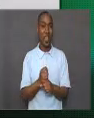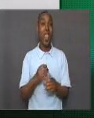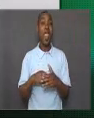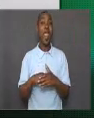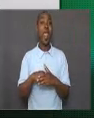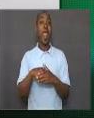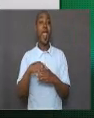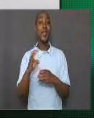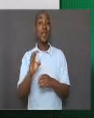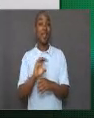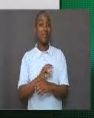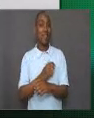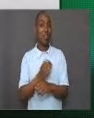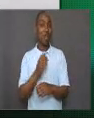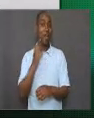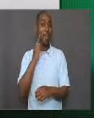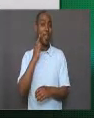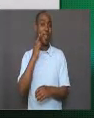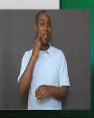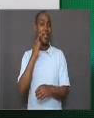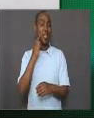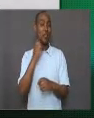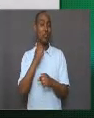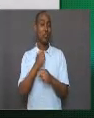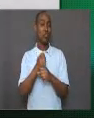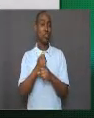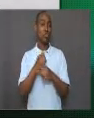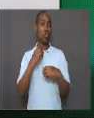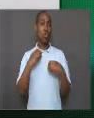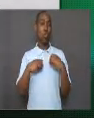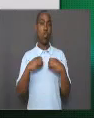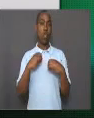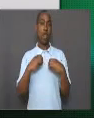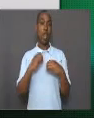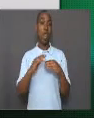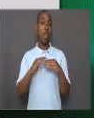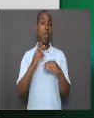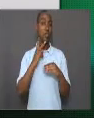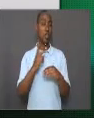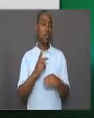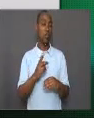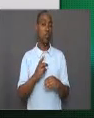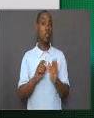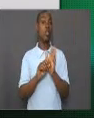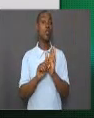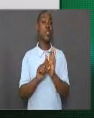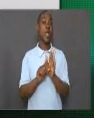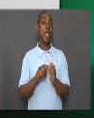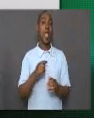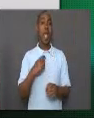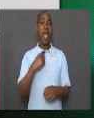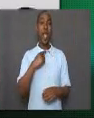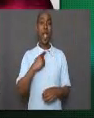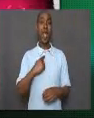extracellular enzymes are secreted into organs, such as the gut, where